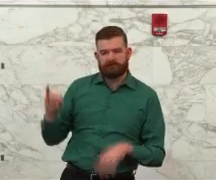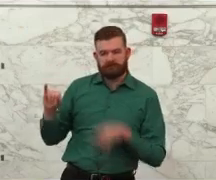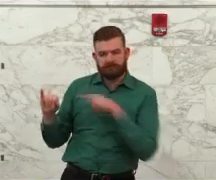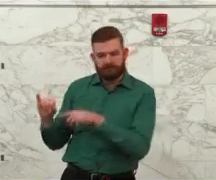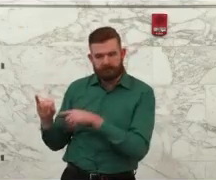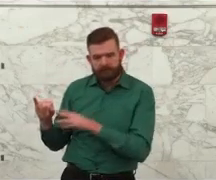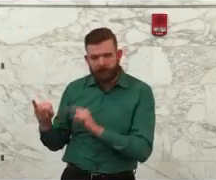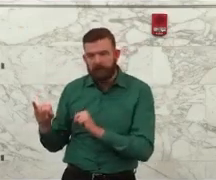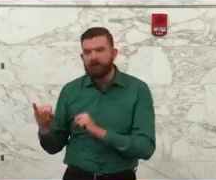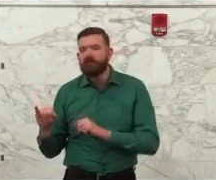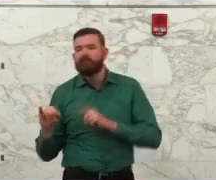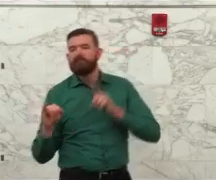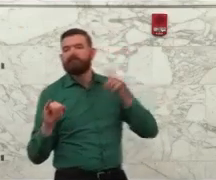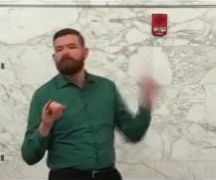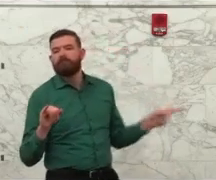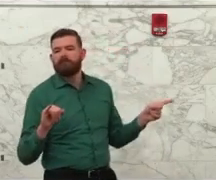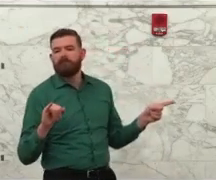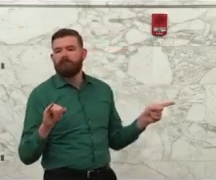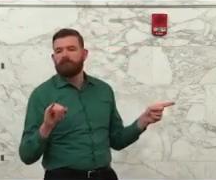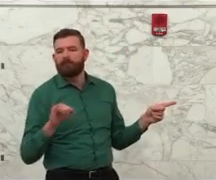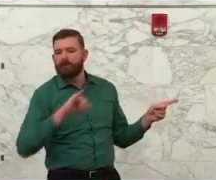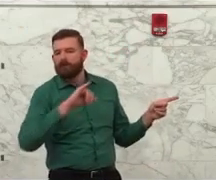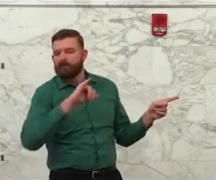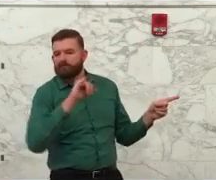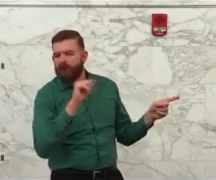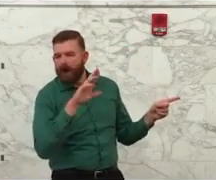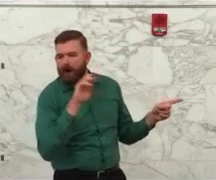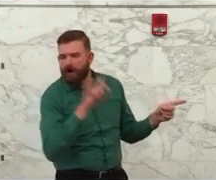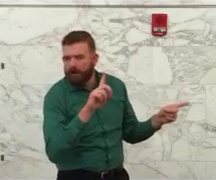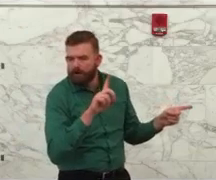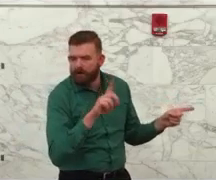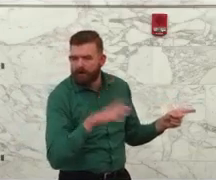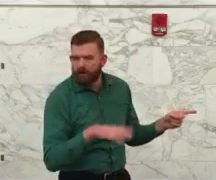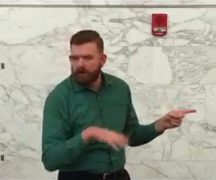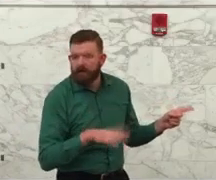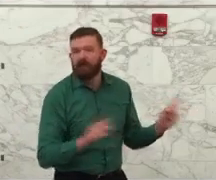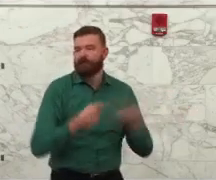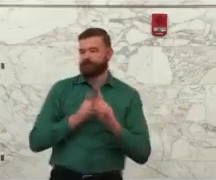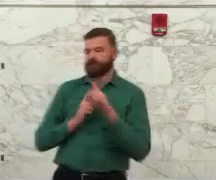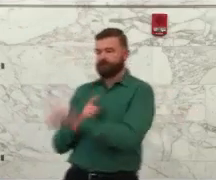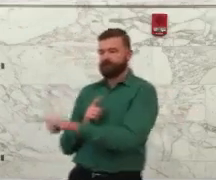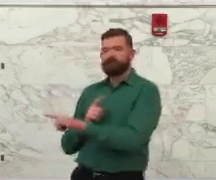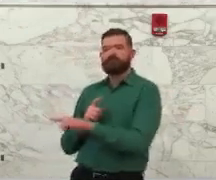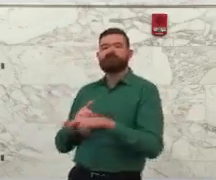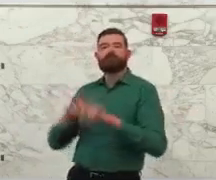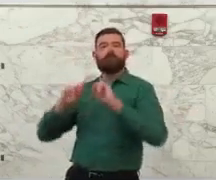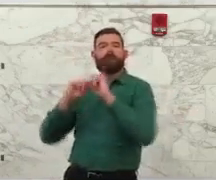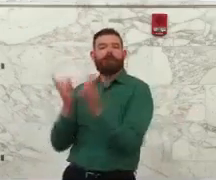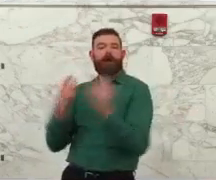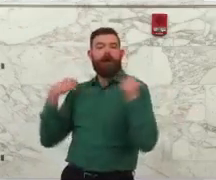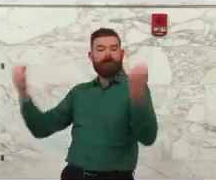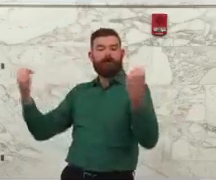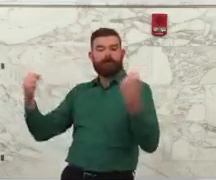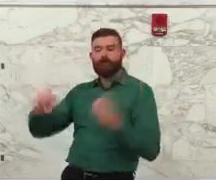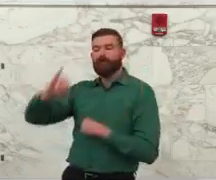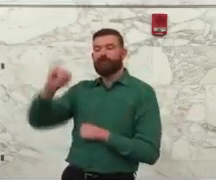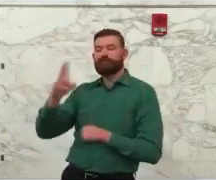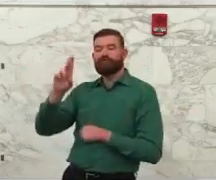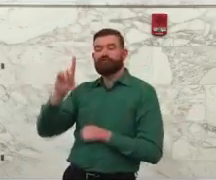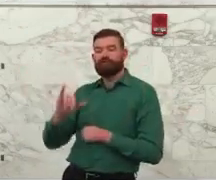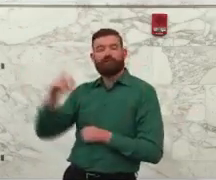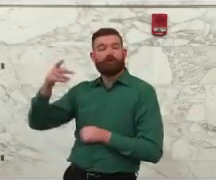questions. Please help me welcome the woman who needs no introduction, the Commissioner of the Department of Health, Judy Persichilli. Thank you, Governor, and good